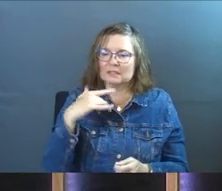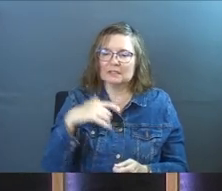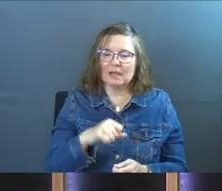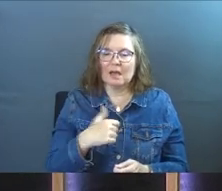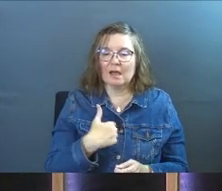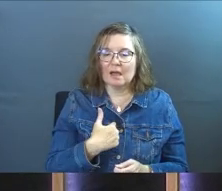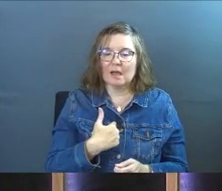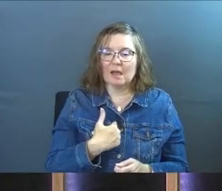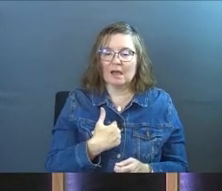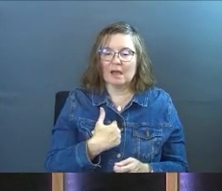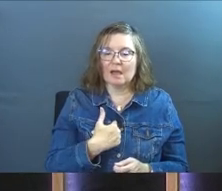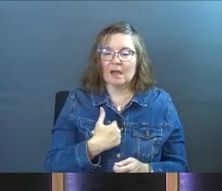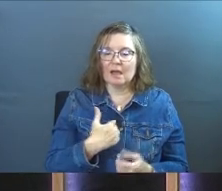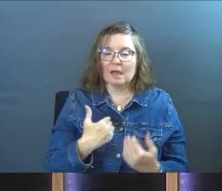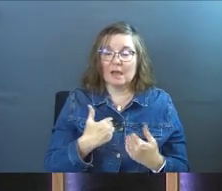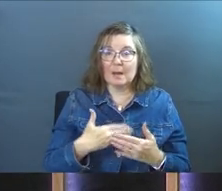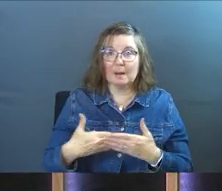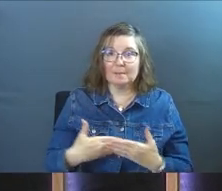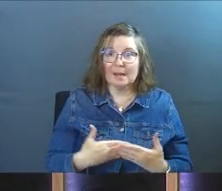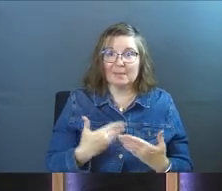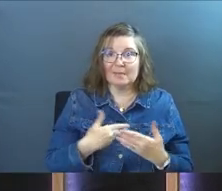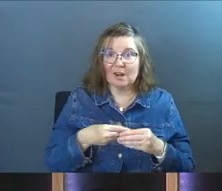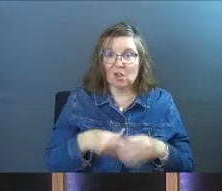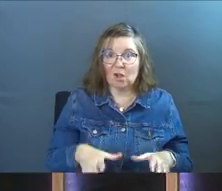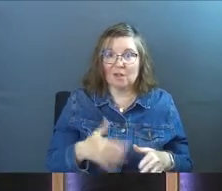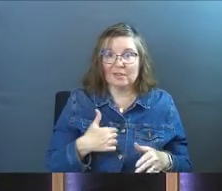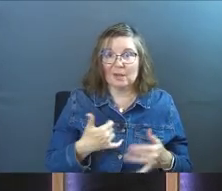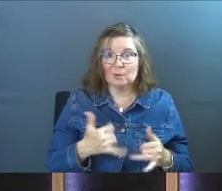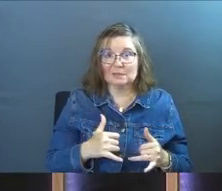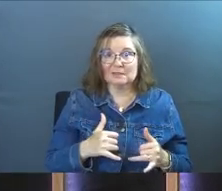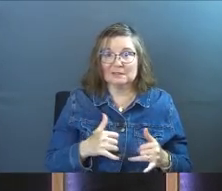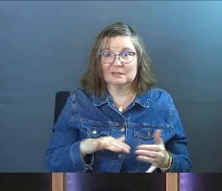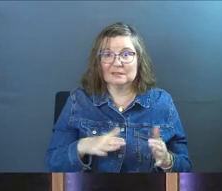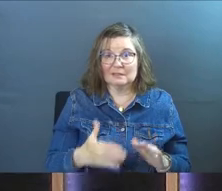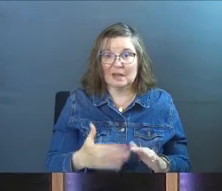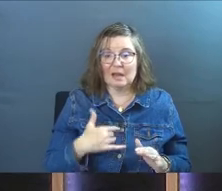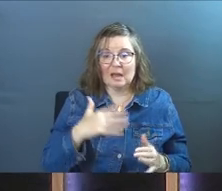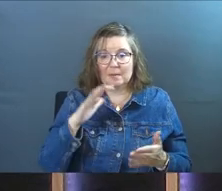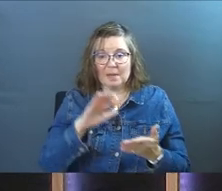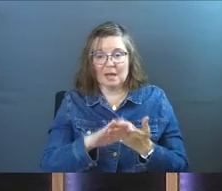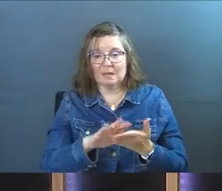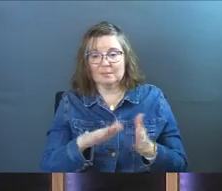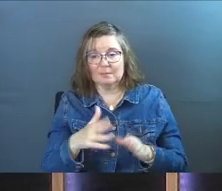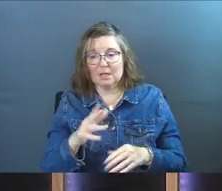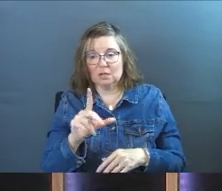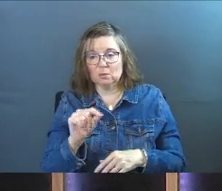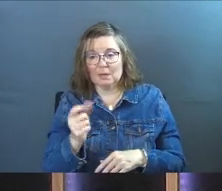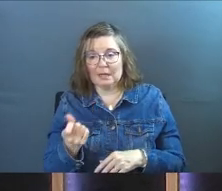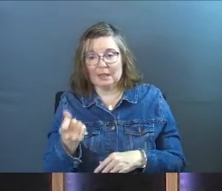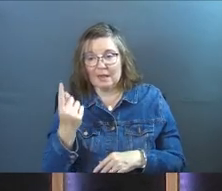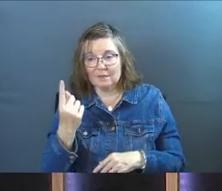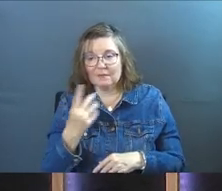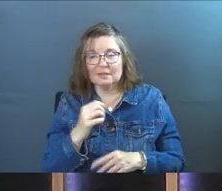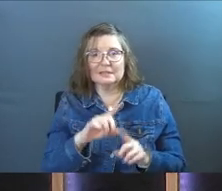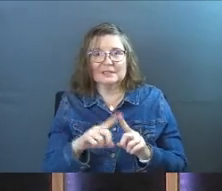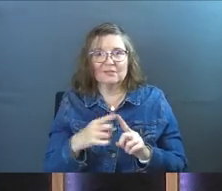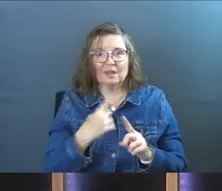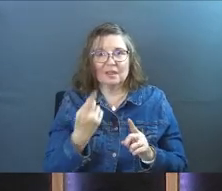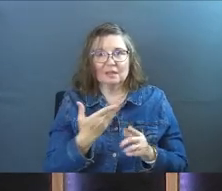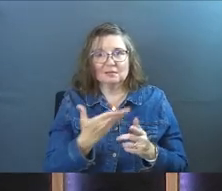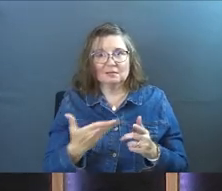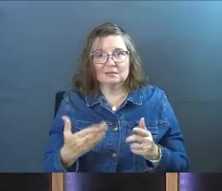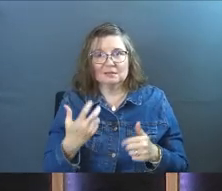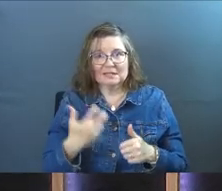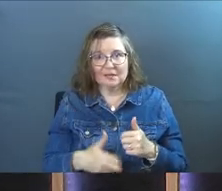"Yeah," she's like, I had a baby that I lost that was stillborn, and my husband died back in 2011. Different things